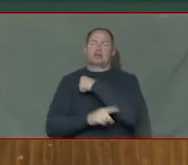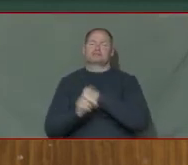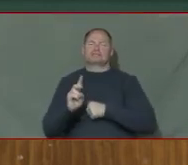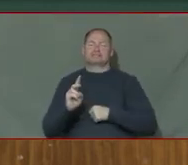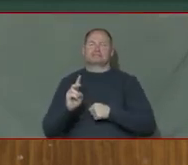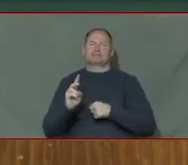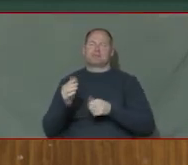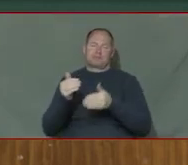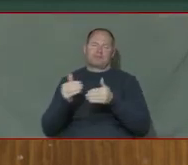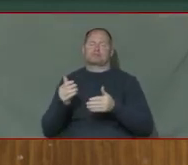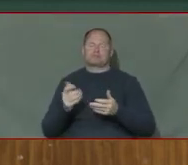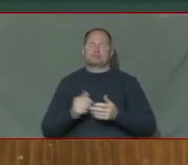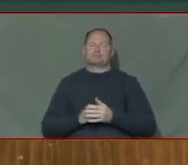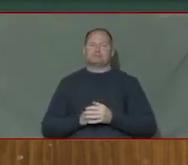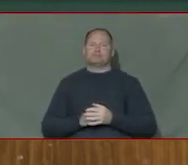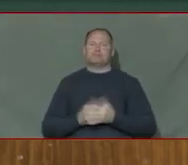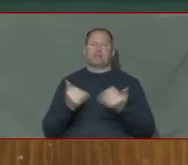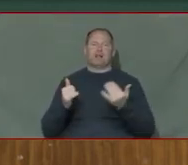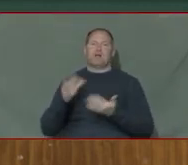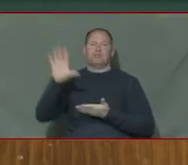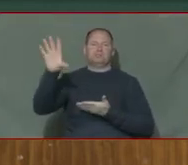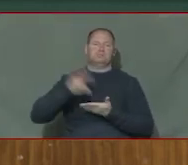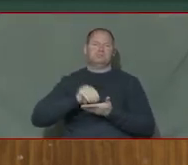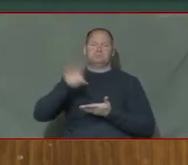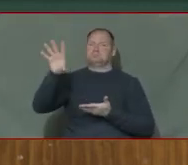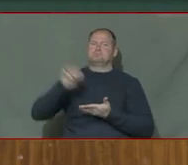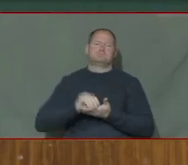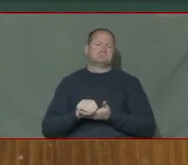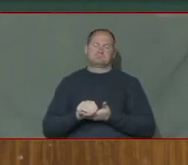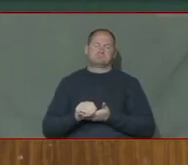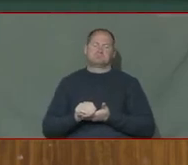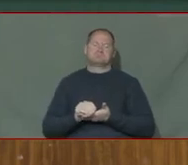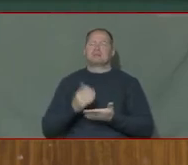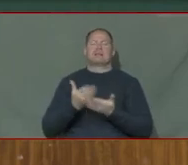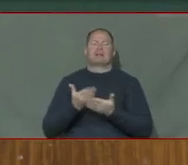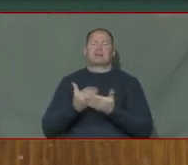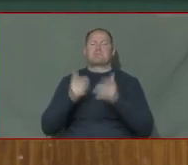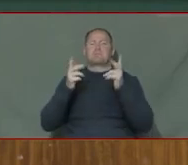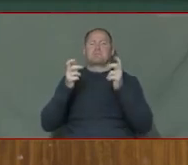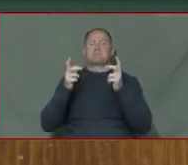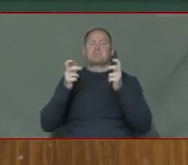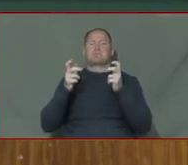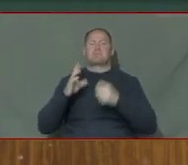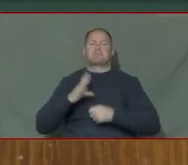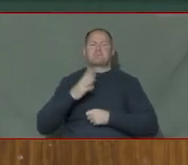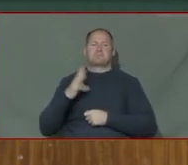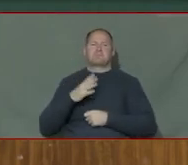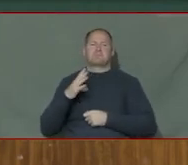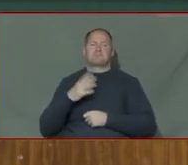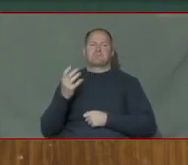anything. You just need to listen. Right, people, this here is a square.